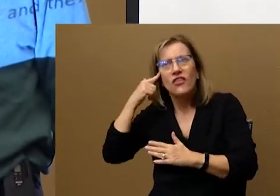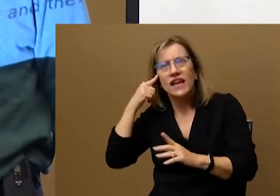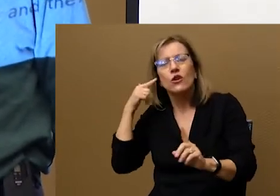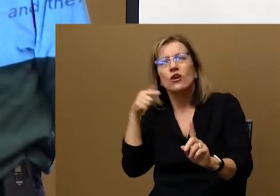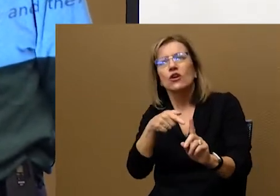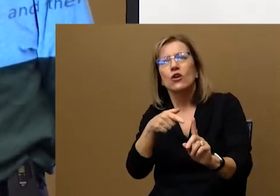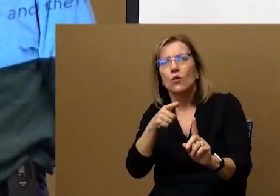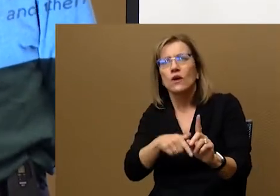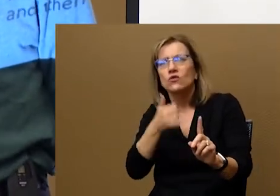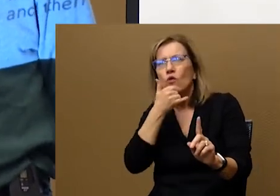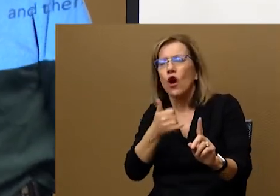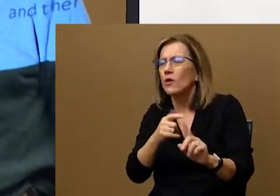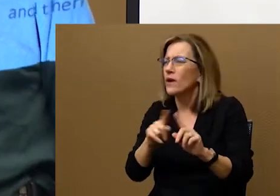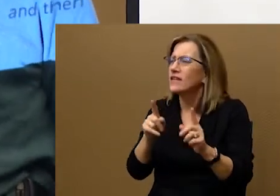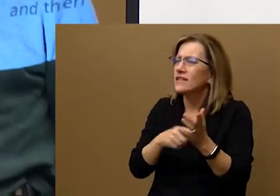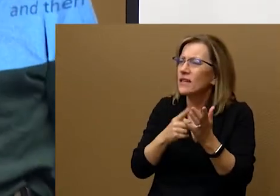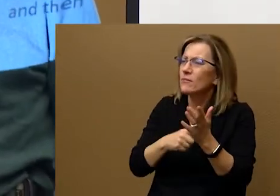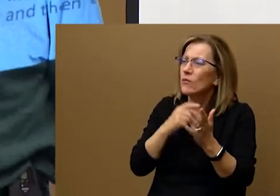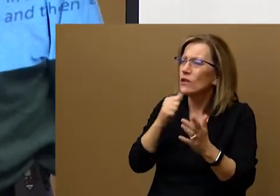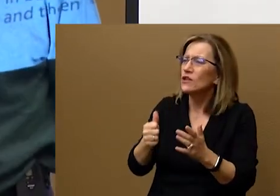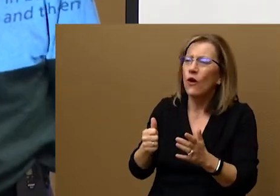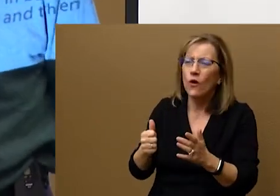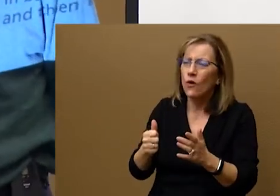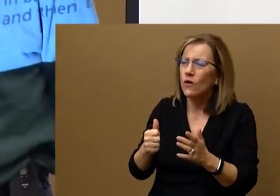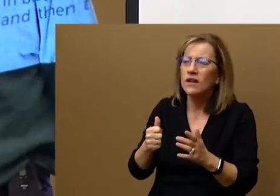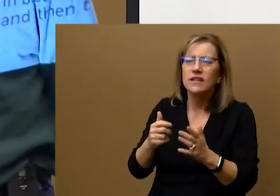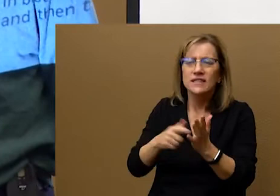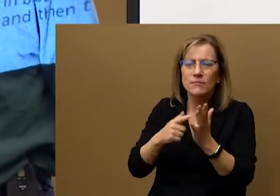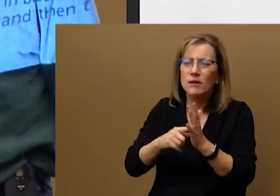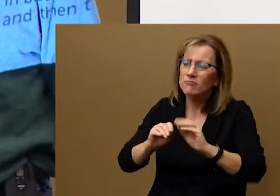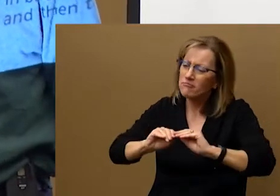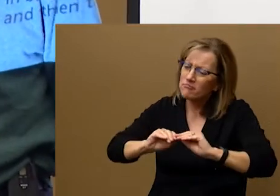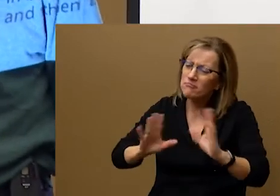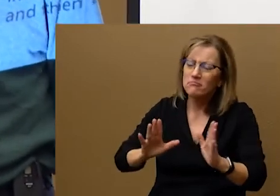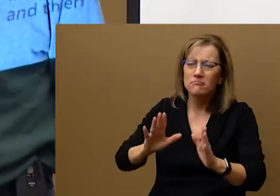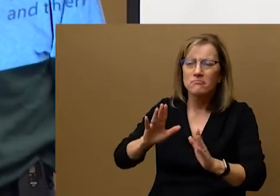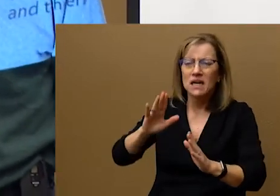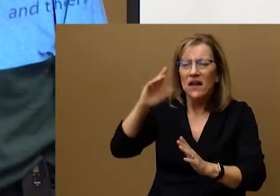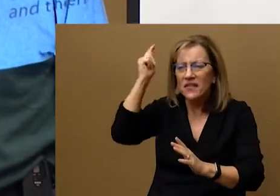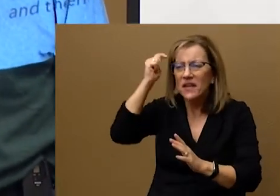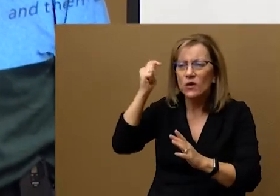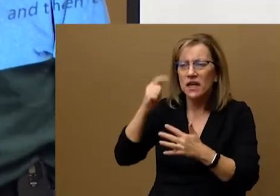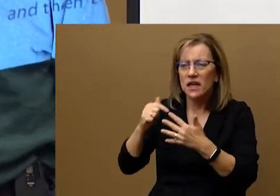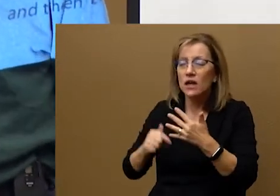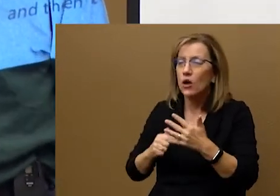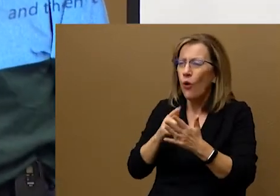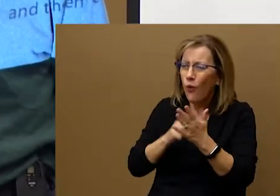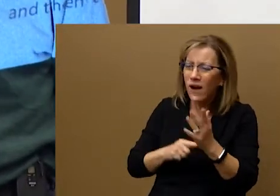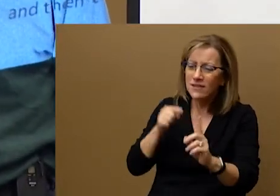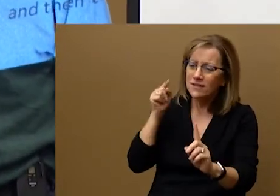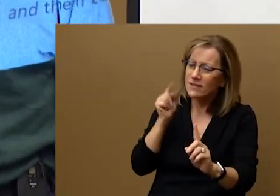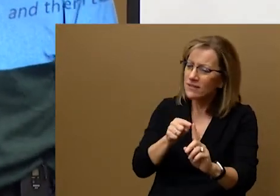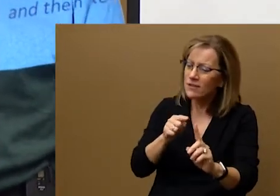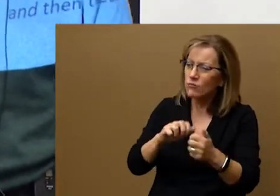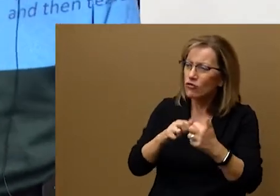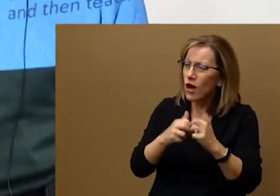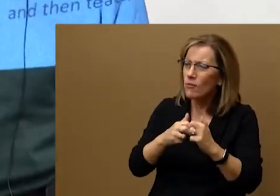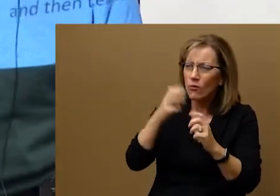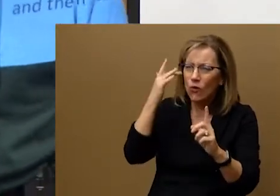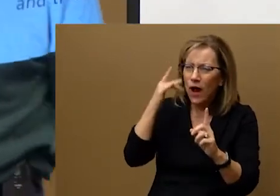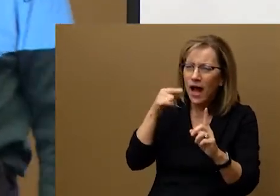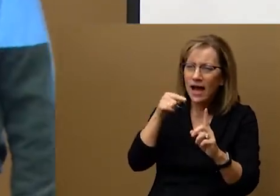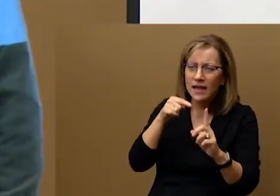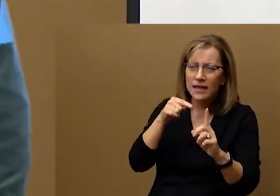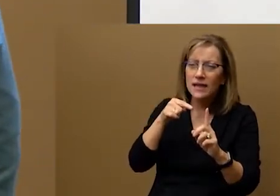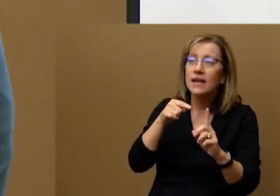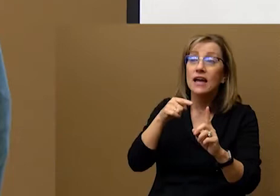theory, what's wrong. And sometimes we don't state it. He's saying, let's look at what our implicit theories are. What's the problem? Because what we think the problem